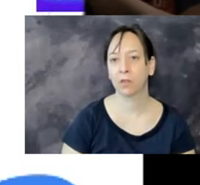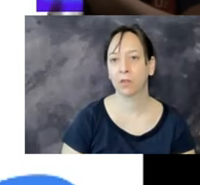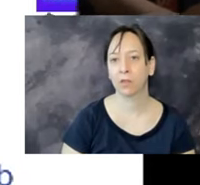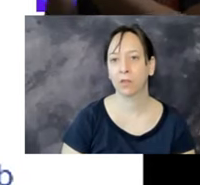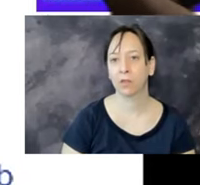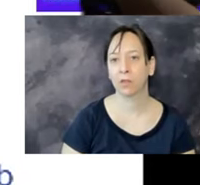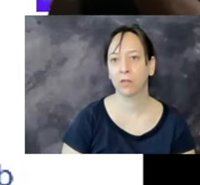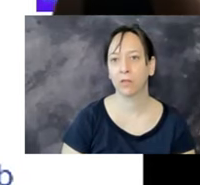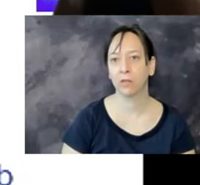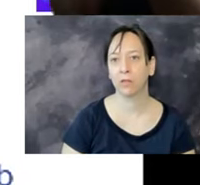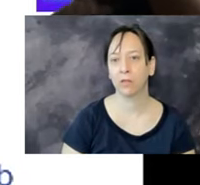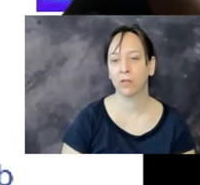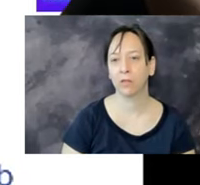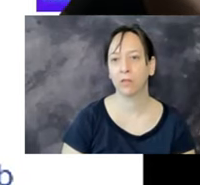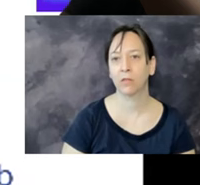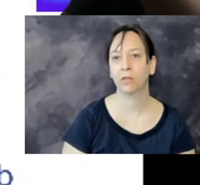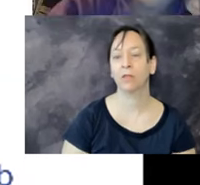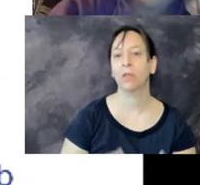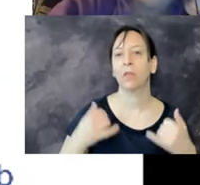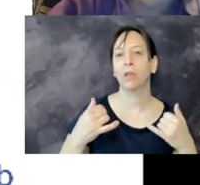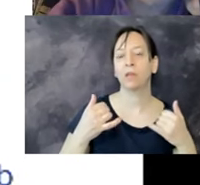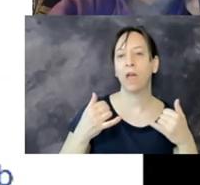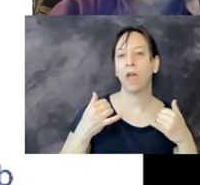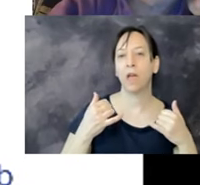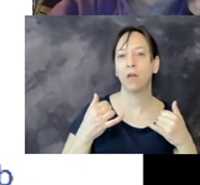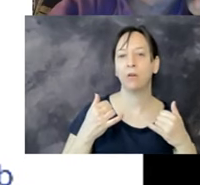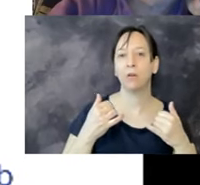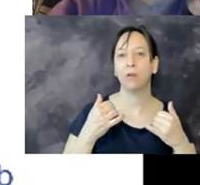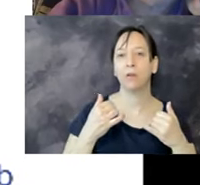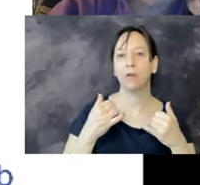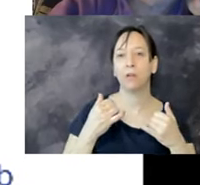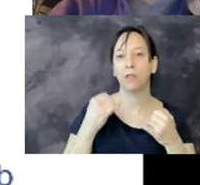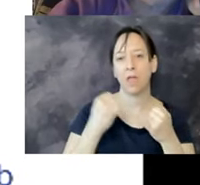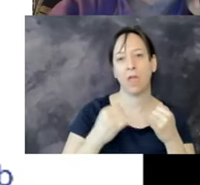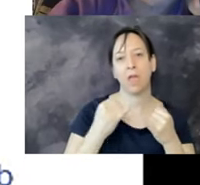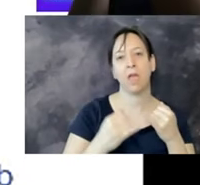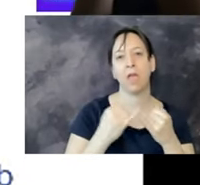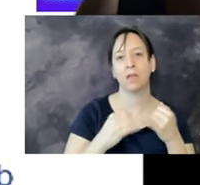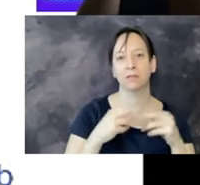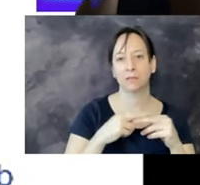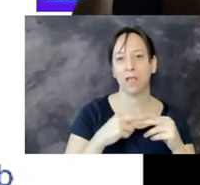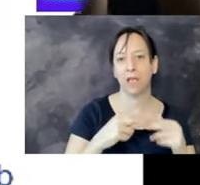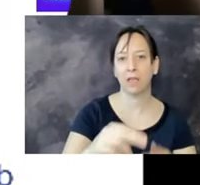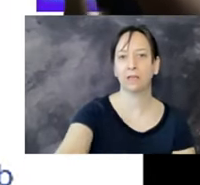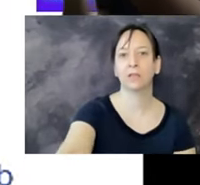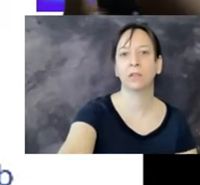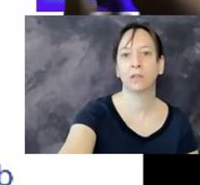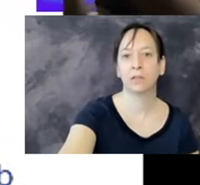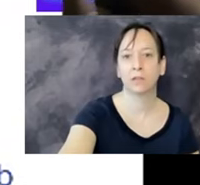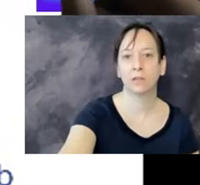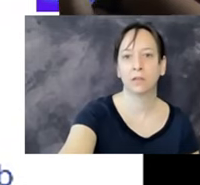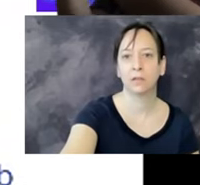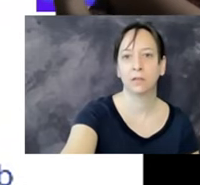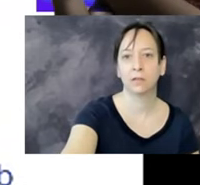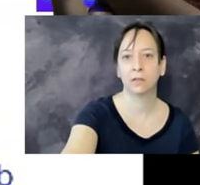So with that, we'll move on to our very last thing here, which is, if Impact Labs, it